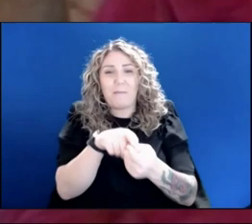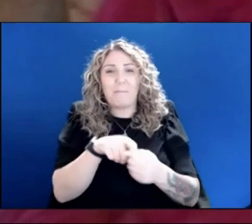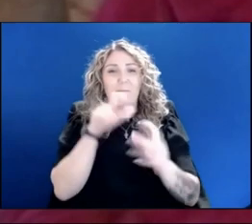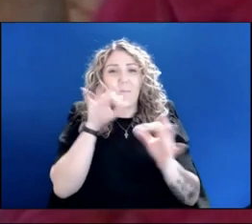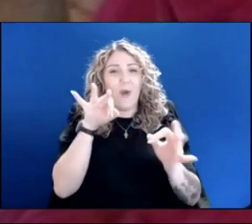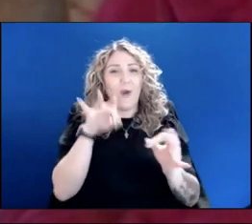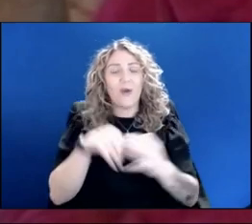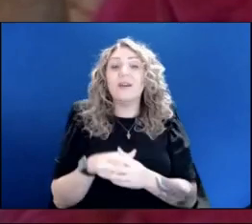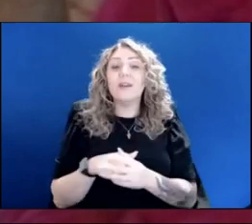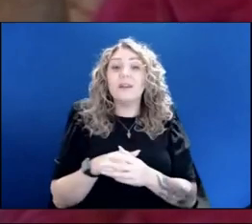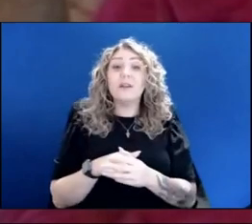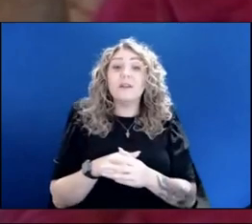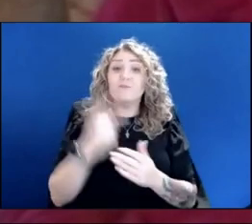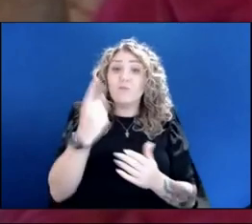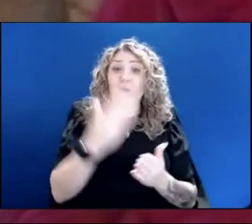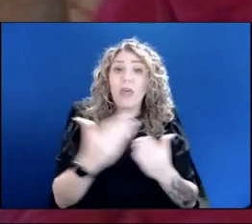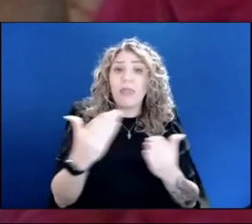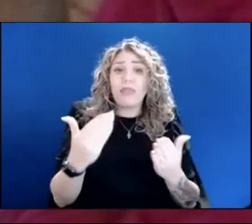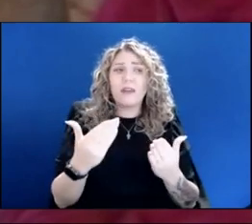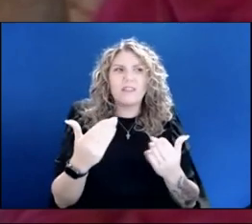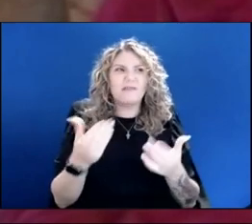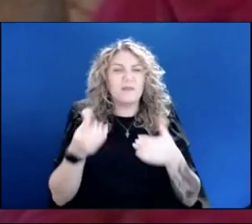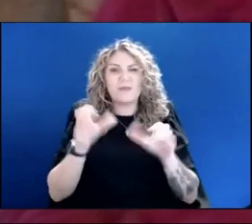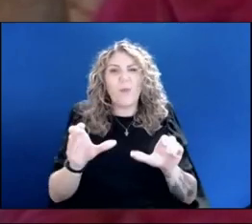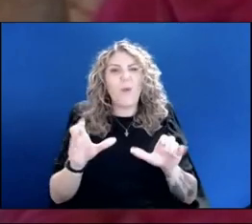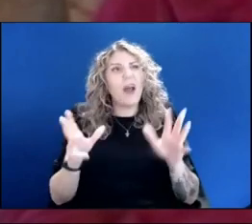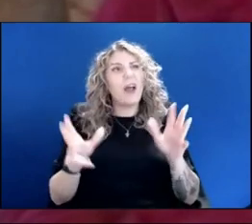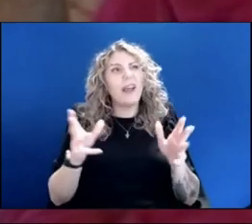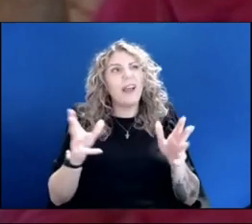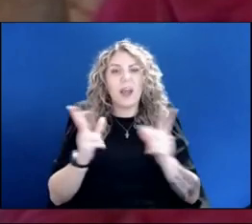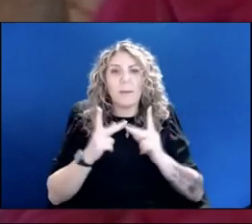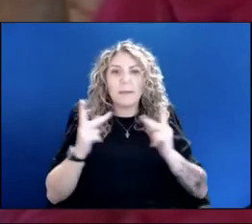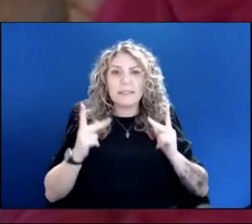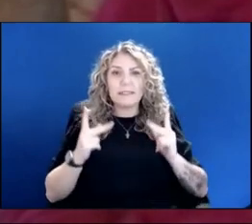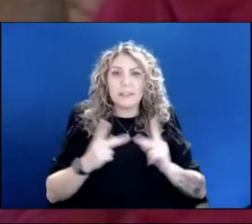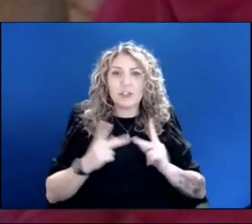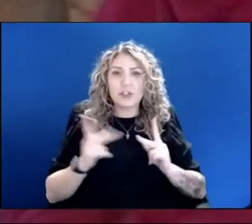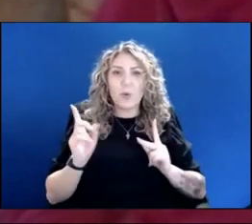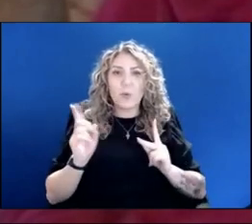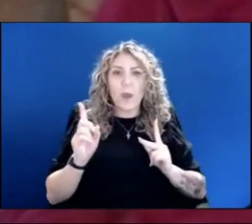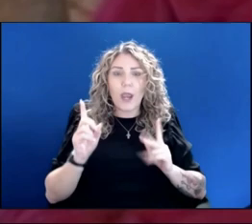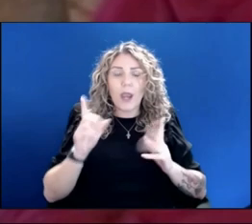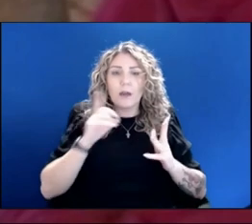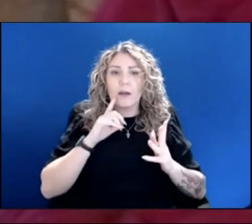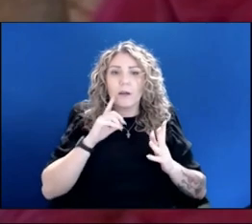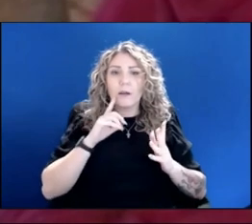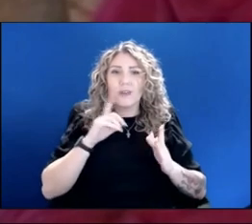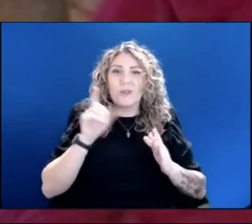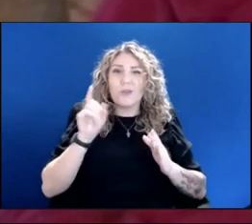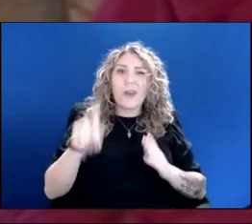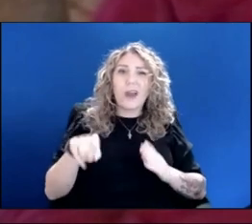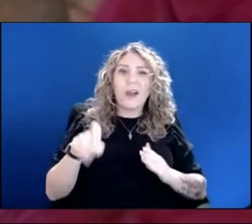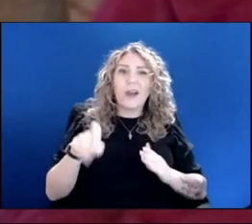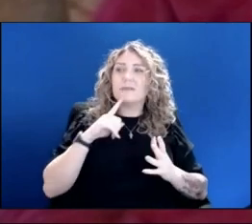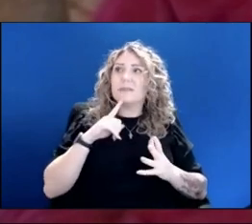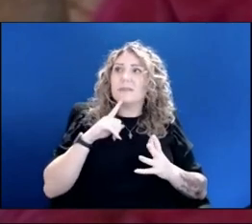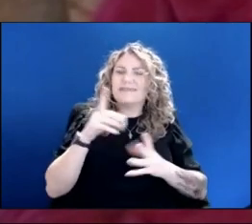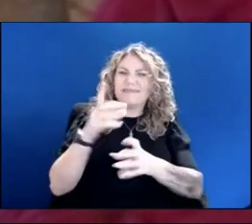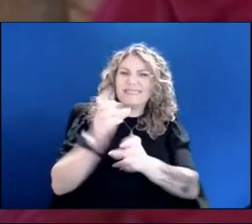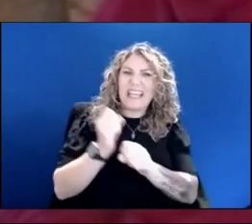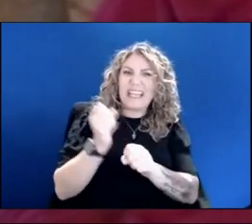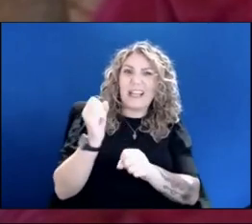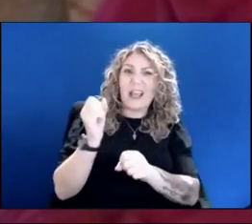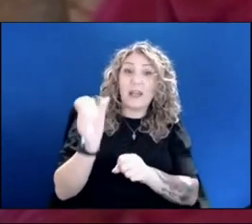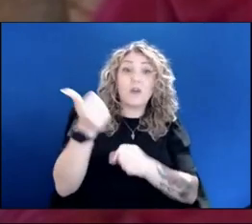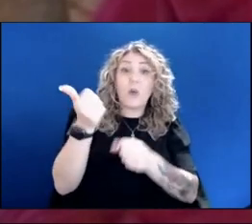those things where you don't want to be able, you don't want to be in a position where you're taking away someone else's chance to do something amazing. And so for